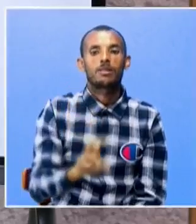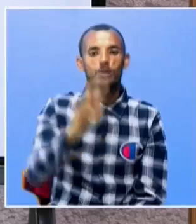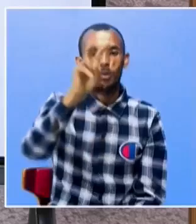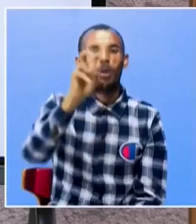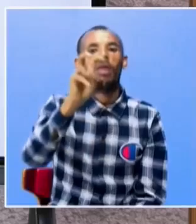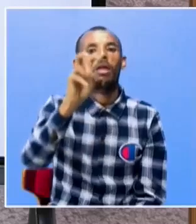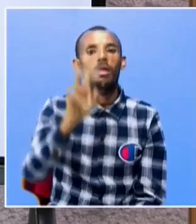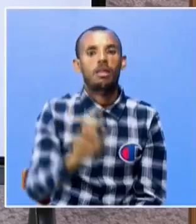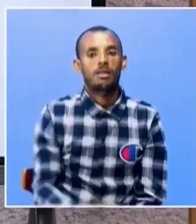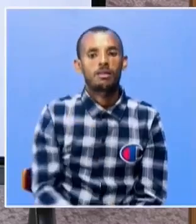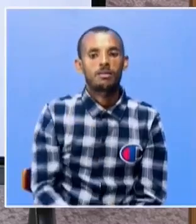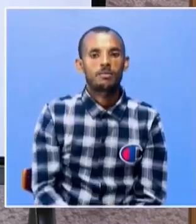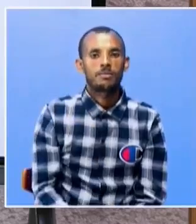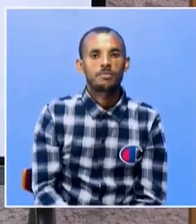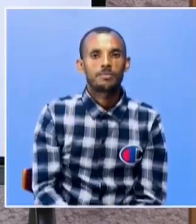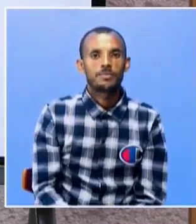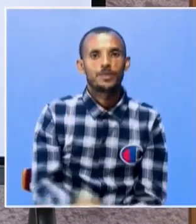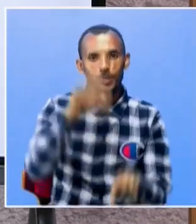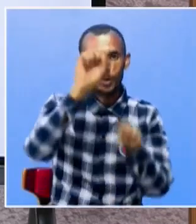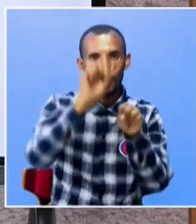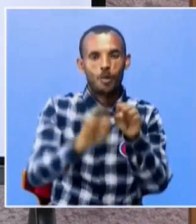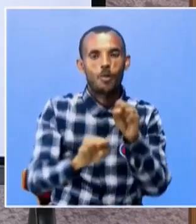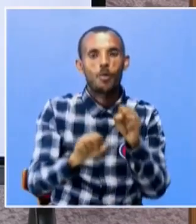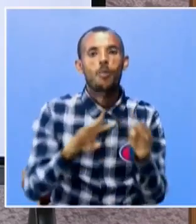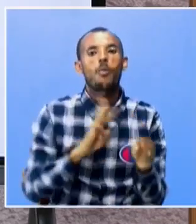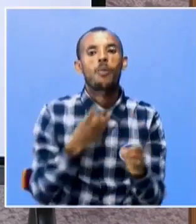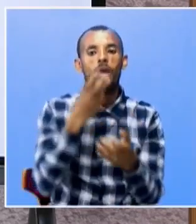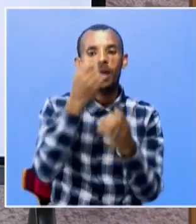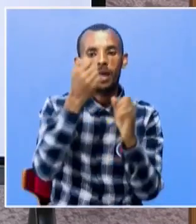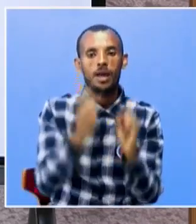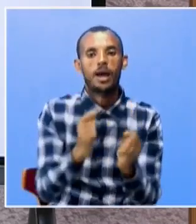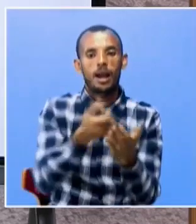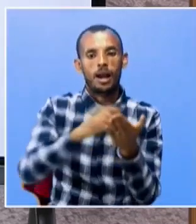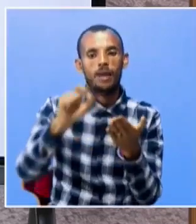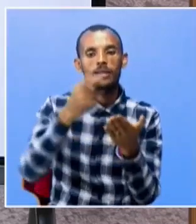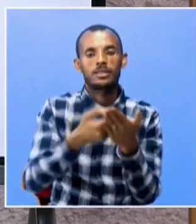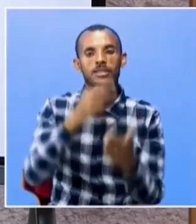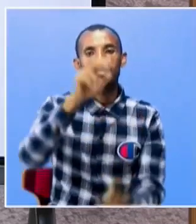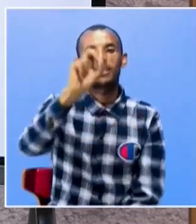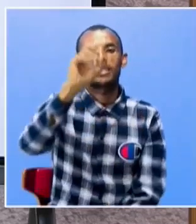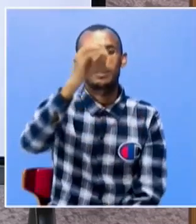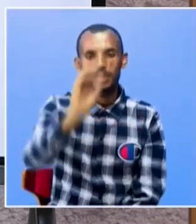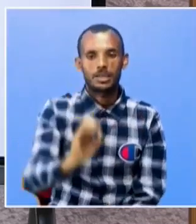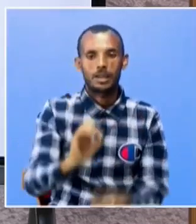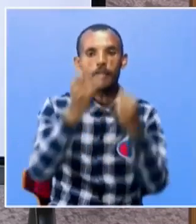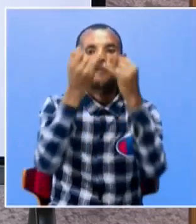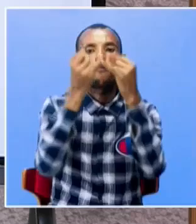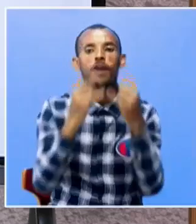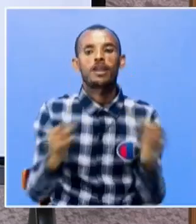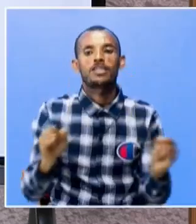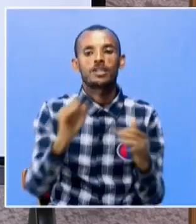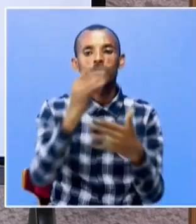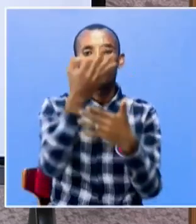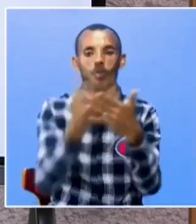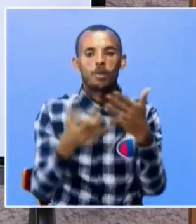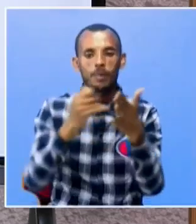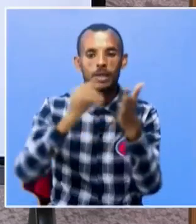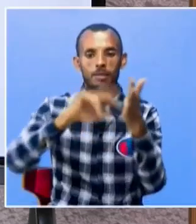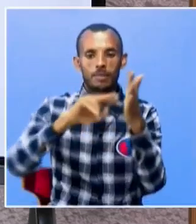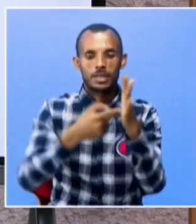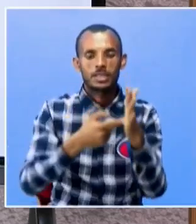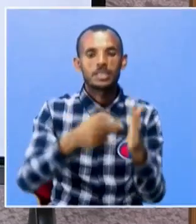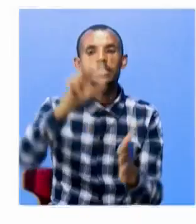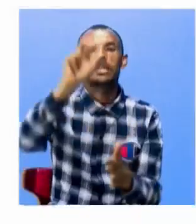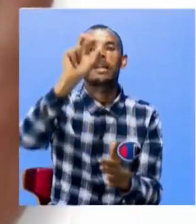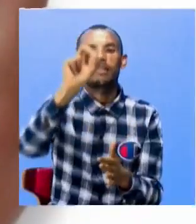120. So we can write this 30% in fraction form. It means 30 out